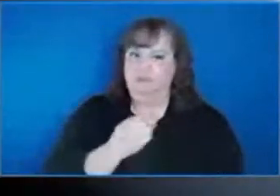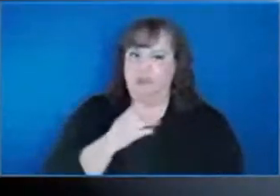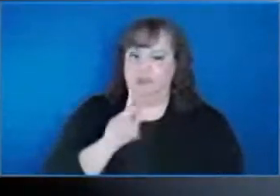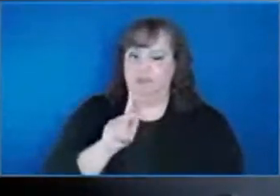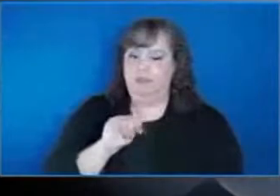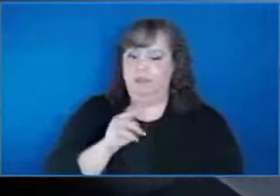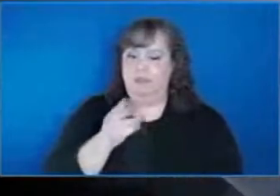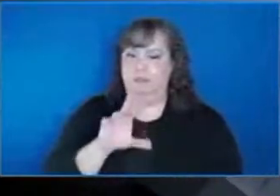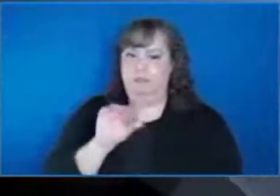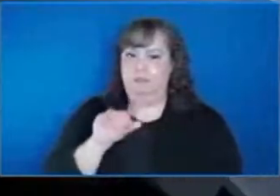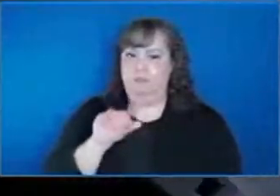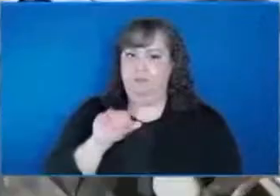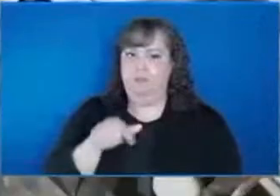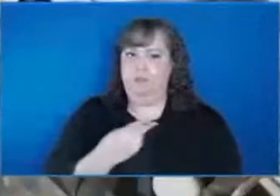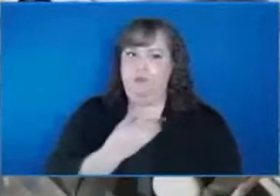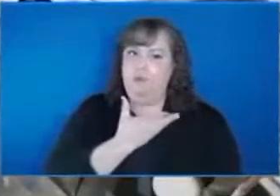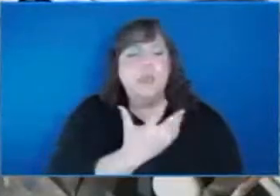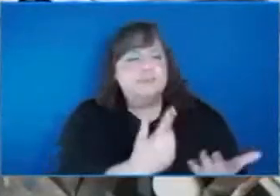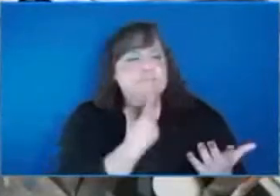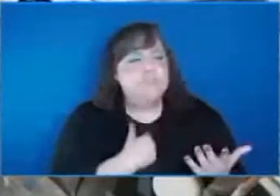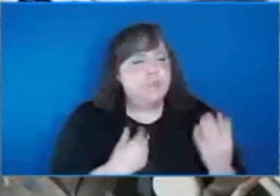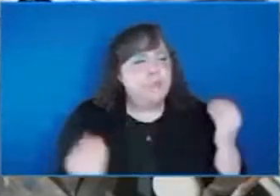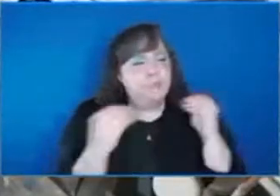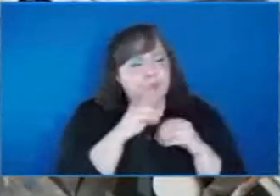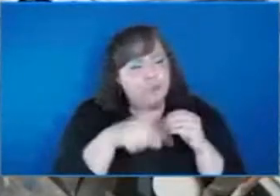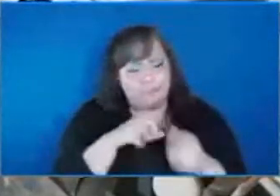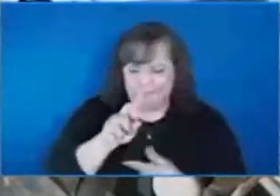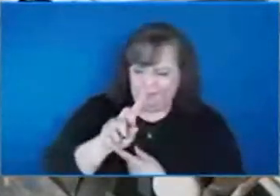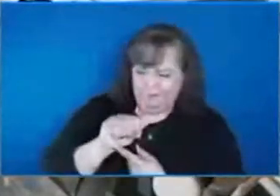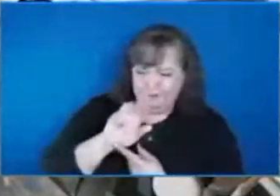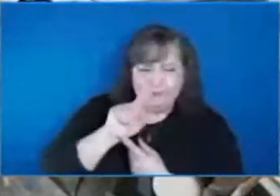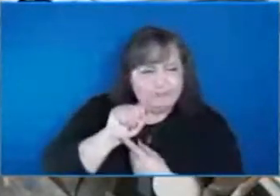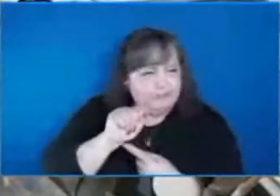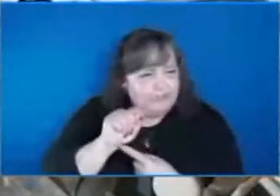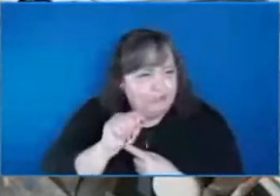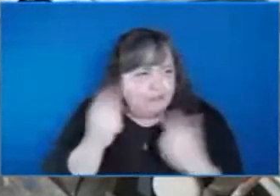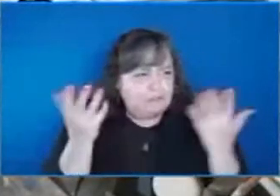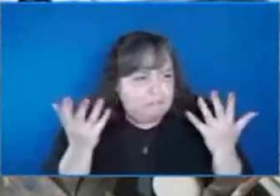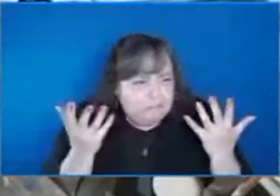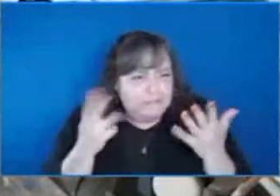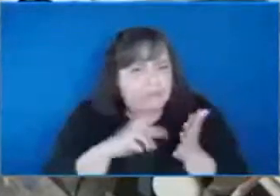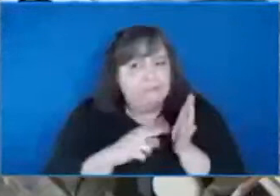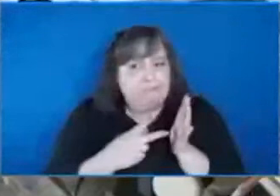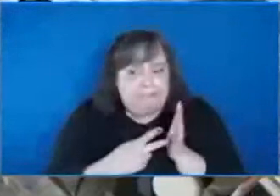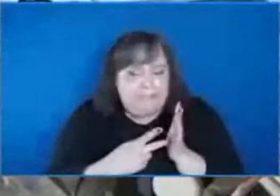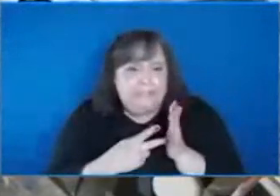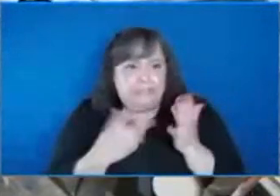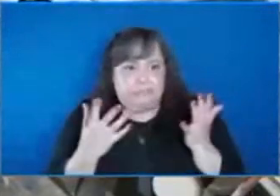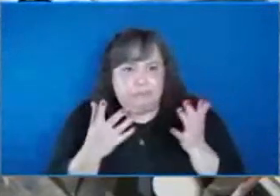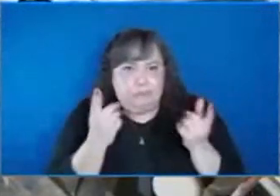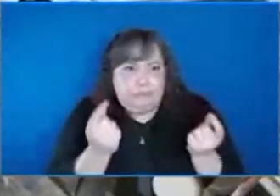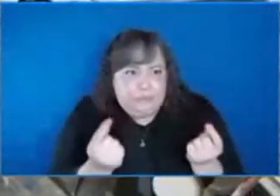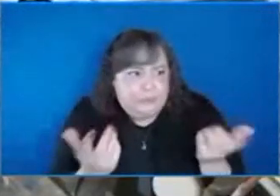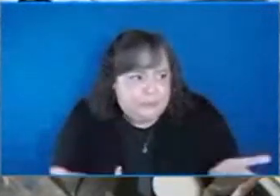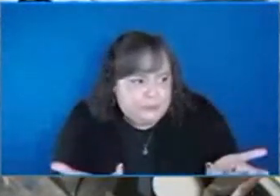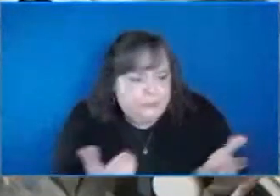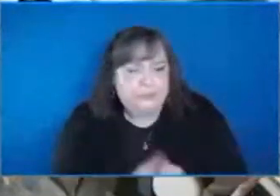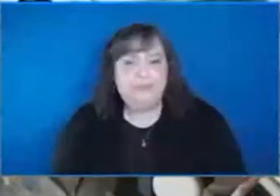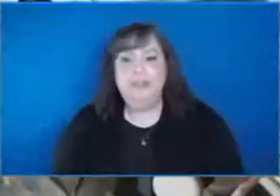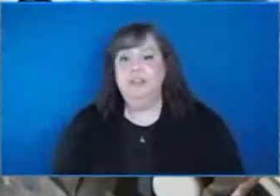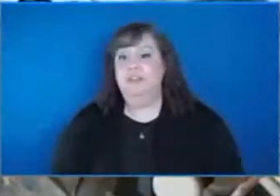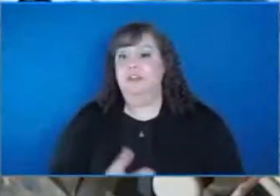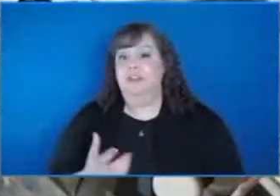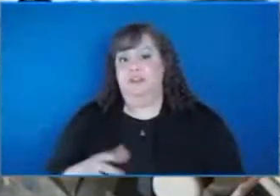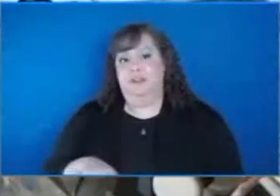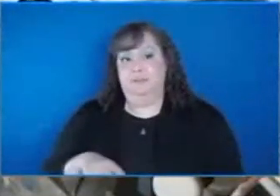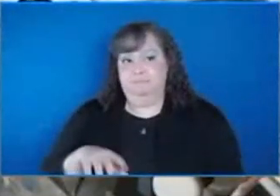what is NASA's DART mission and what does NASA DART mission stand for? Okay, yeah, so